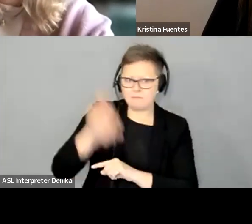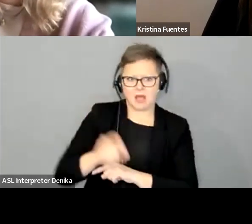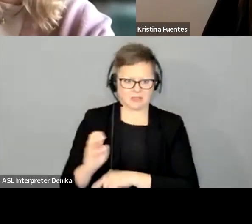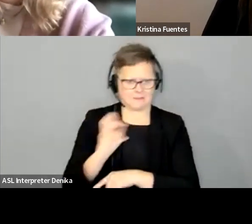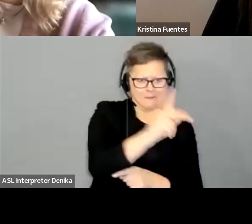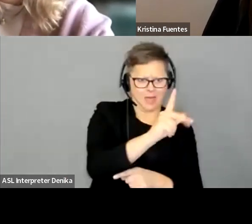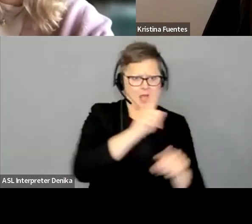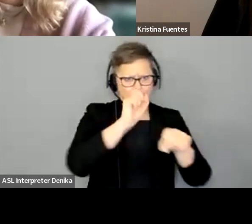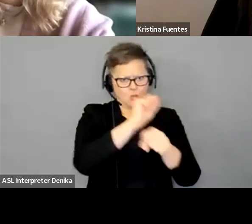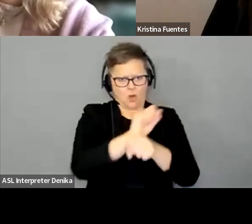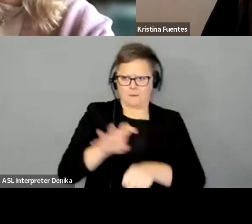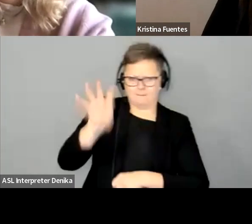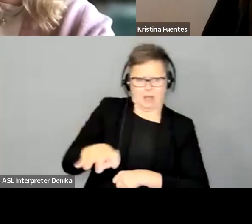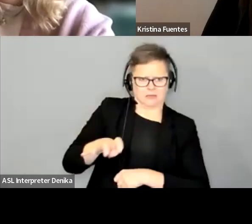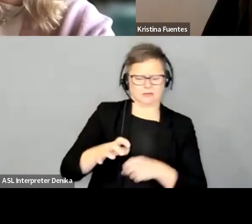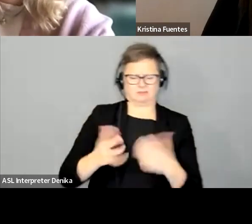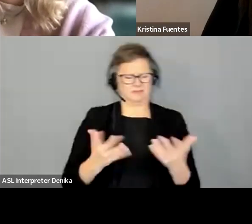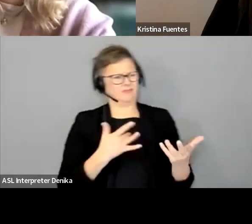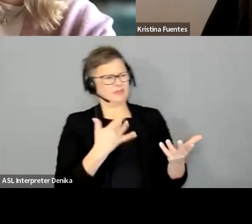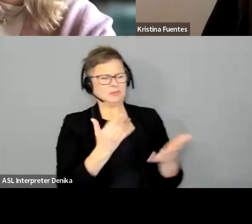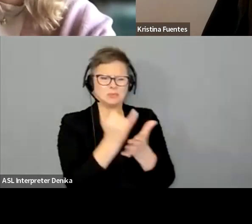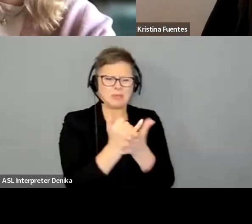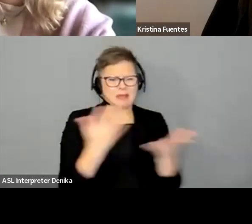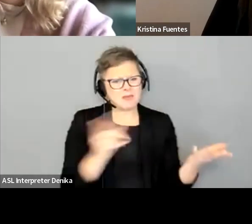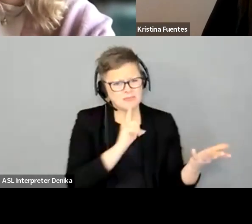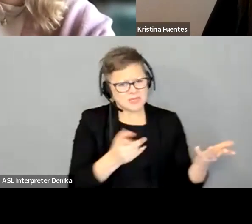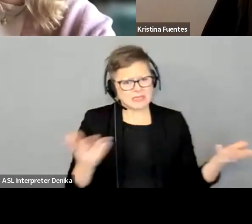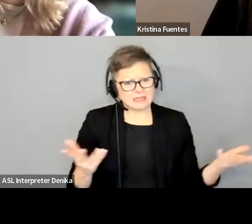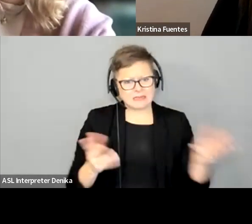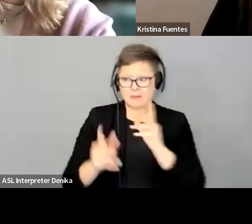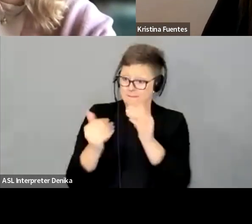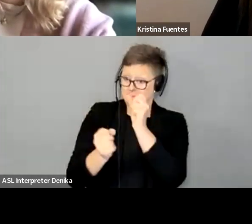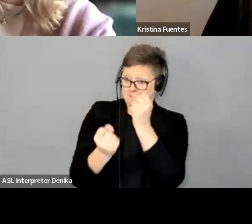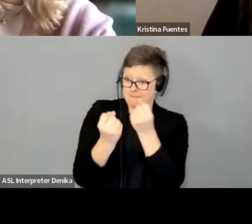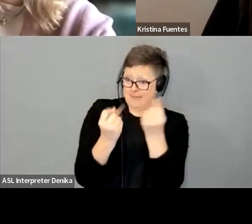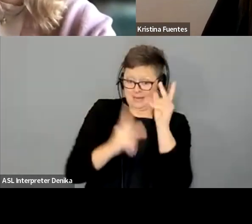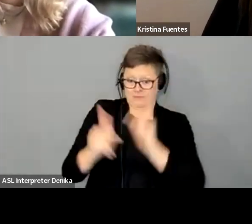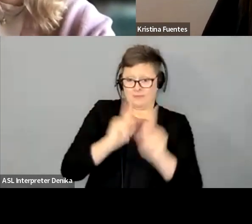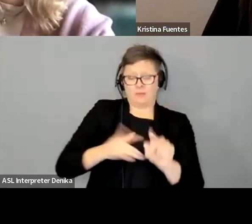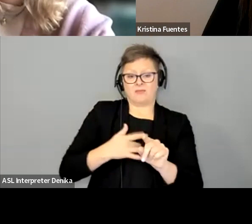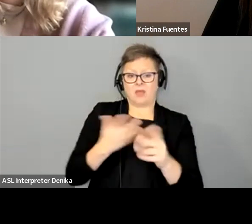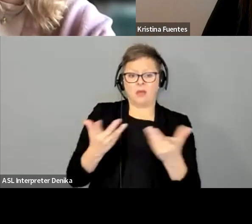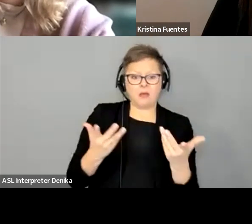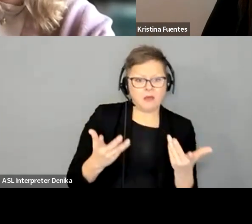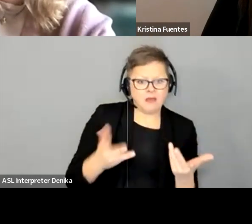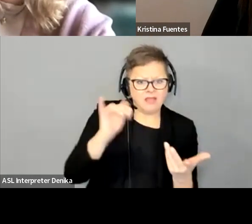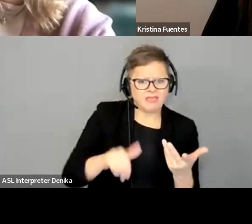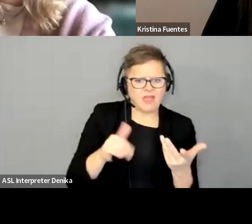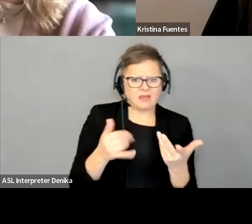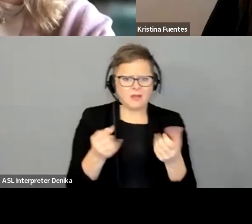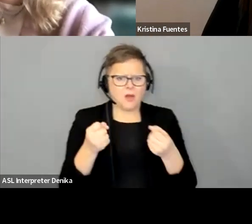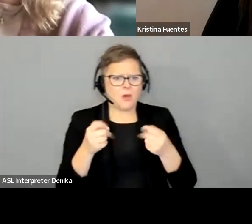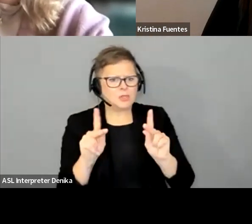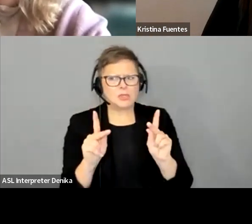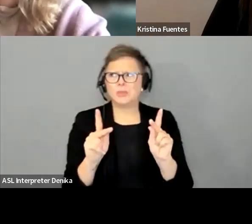really unfortunate because, as I said, several of them explicitly said that they felt that we have lost an opportunity now